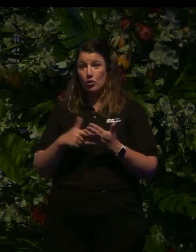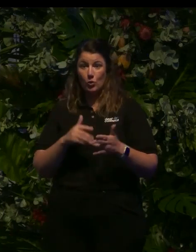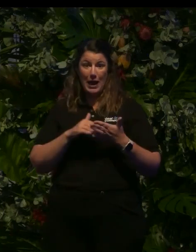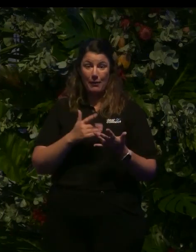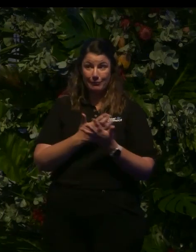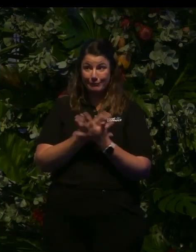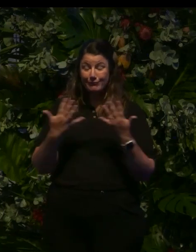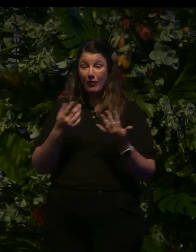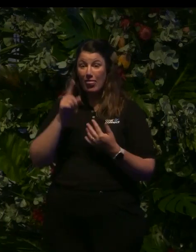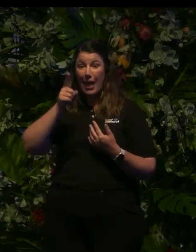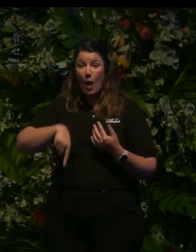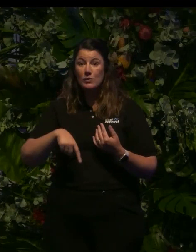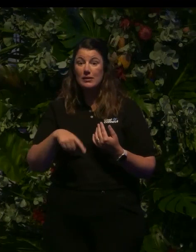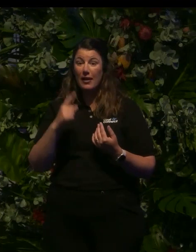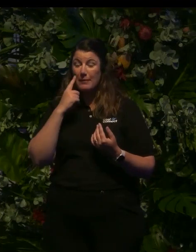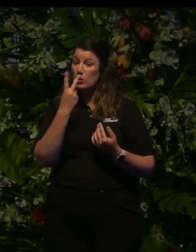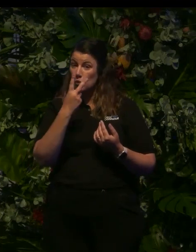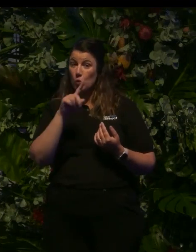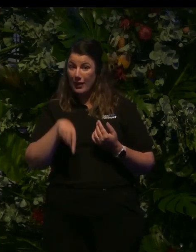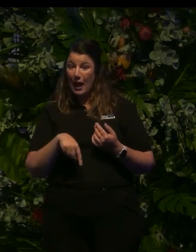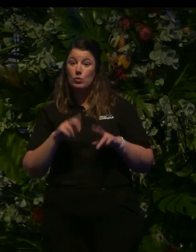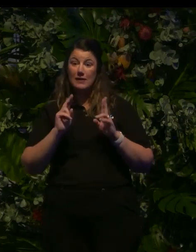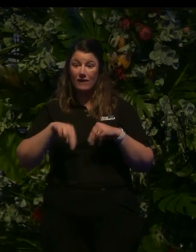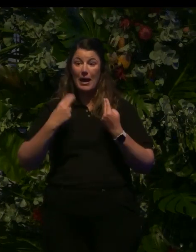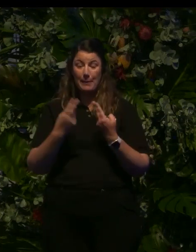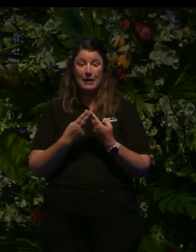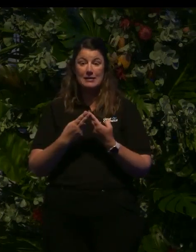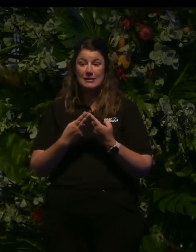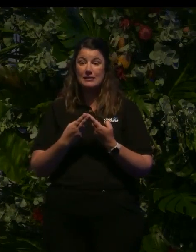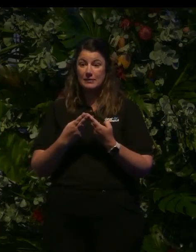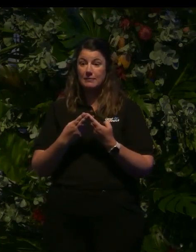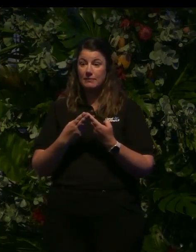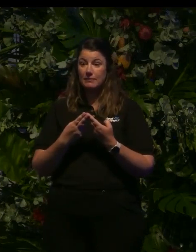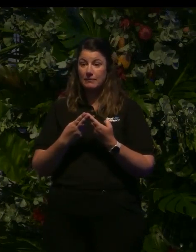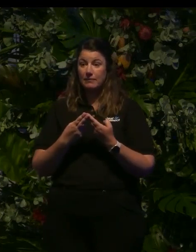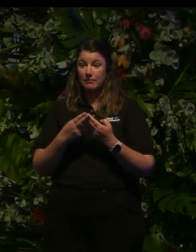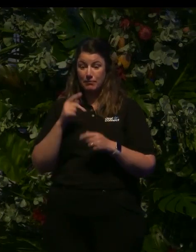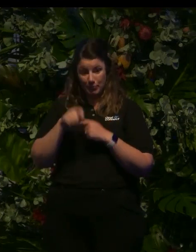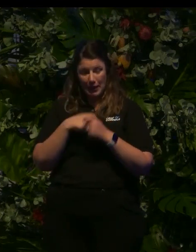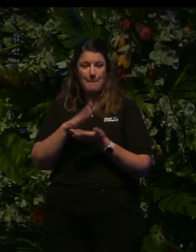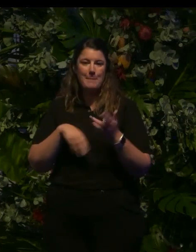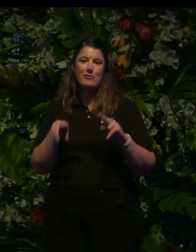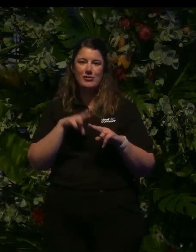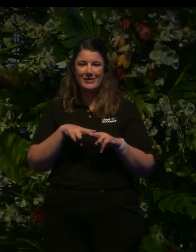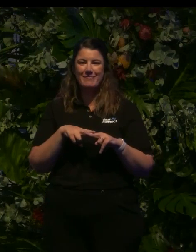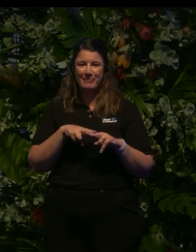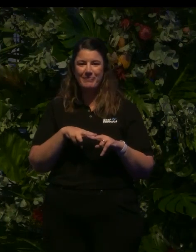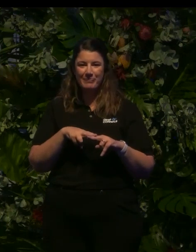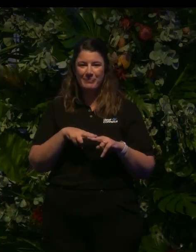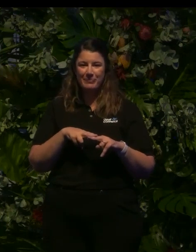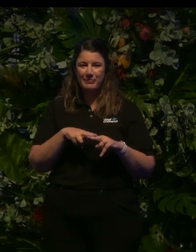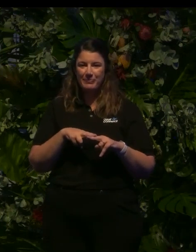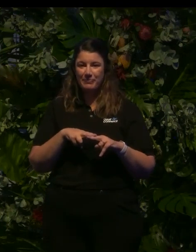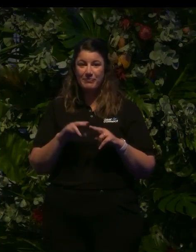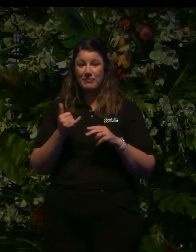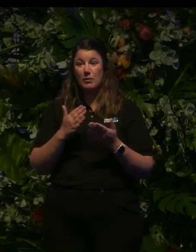several thousand, I think it's probably about 2,000 odd people become parents. And that